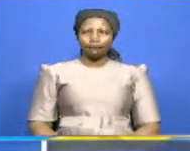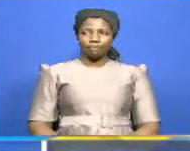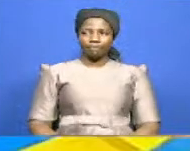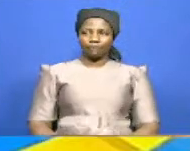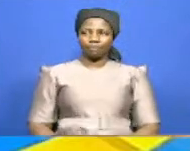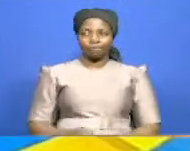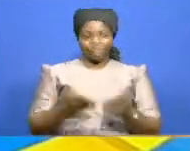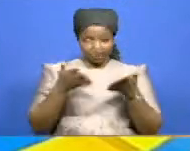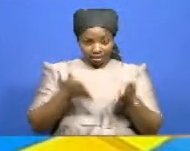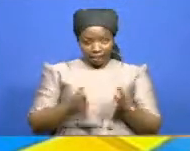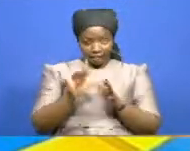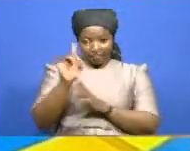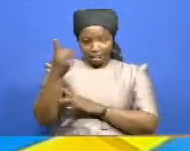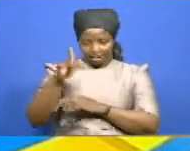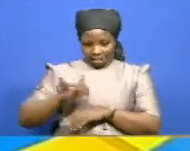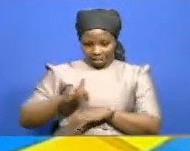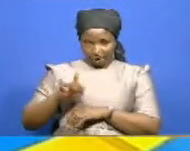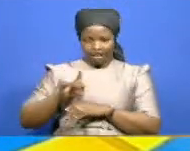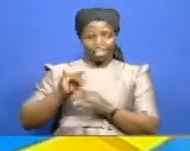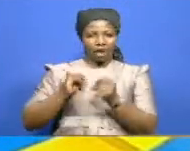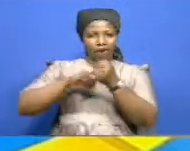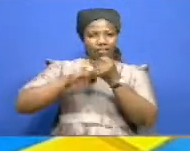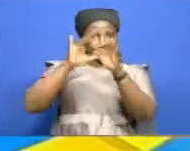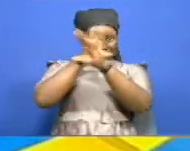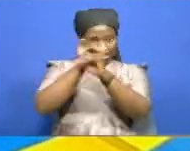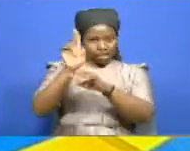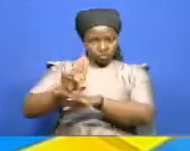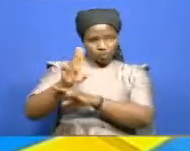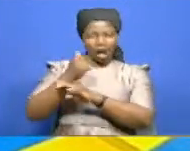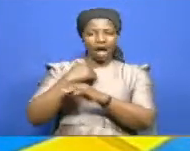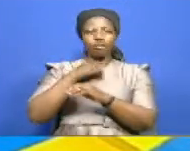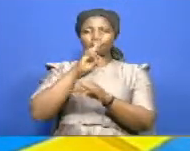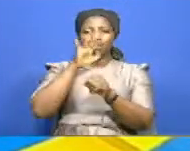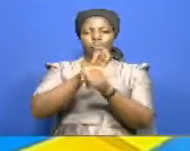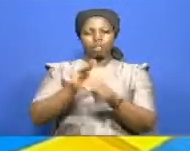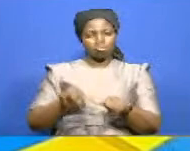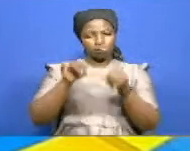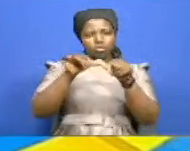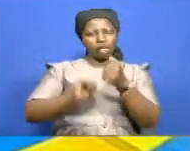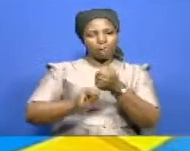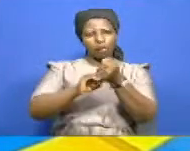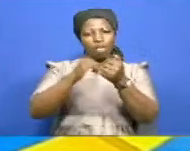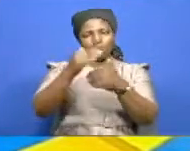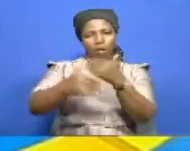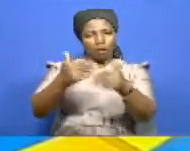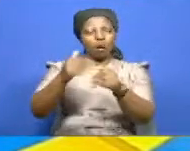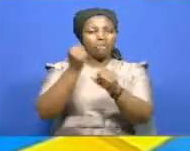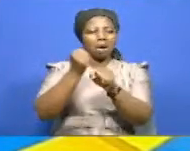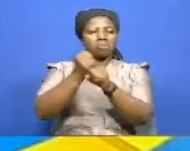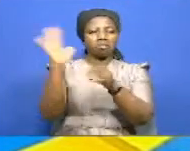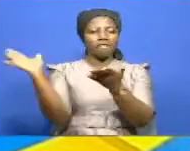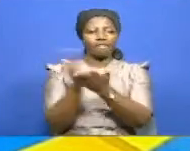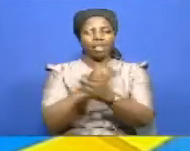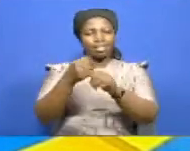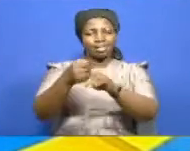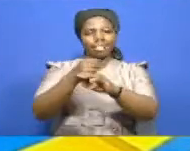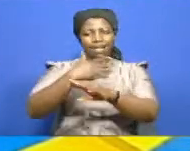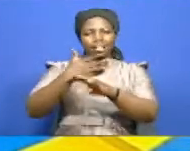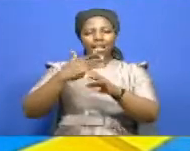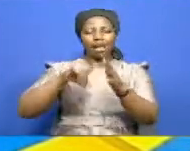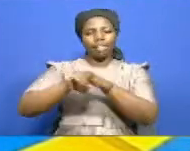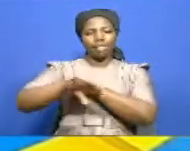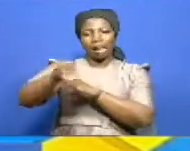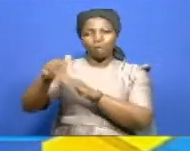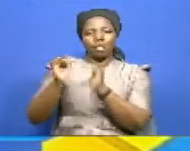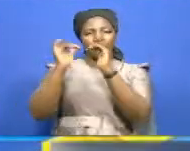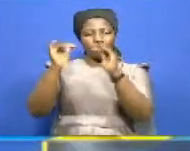And now, First Lady Margaret Kenyatta has assured her continued support to ongoing initiatives to combat cancer at the county level. Meanwhile,